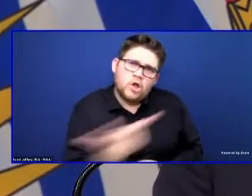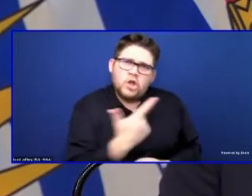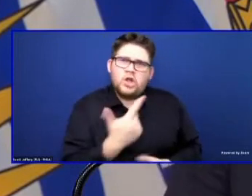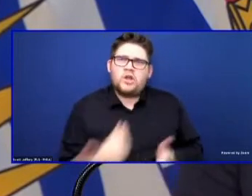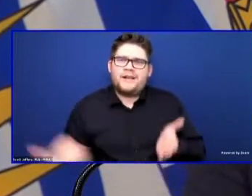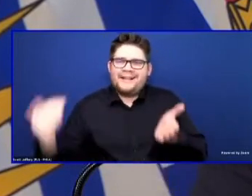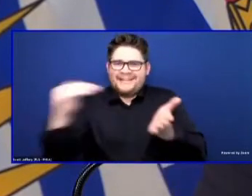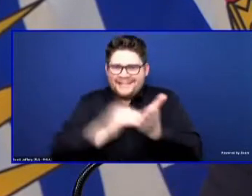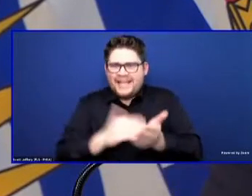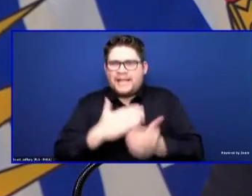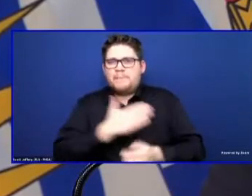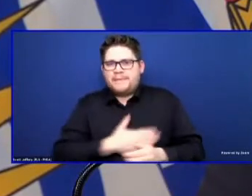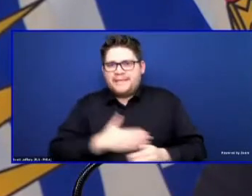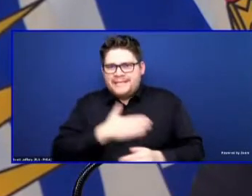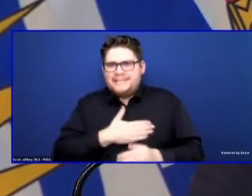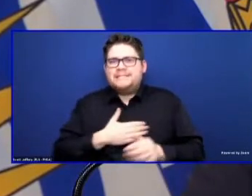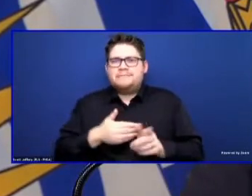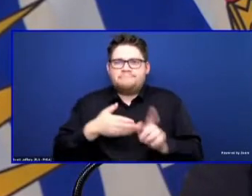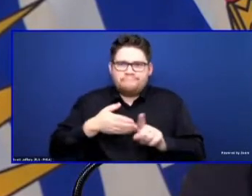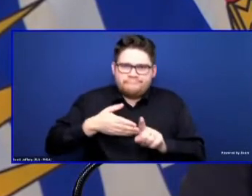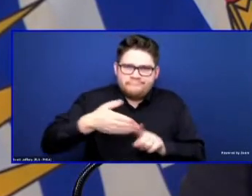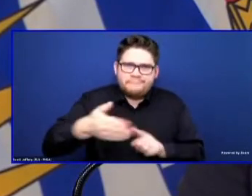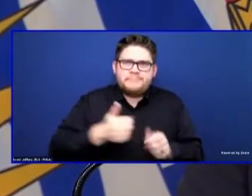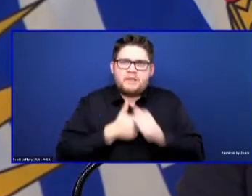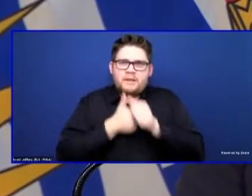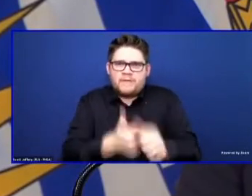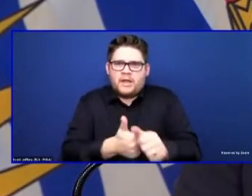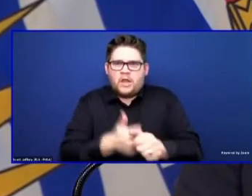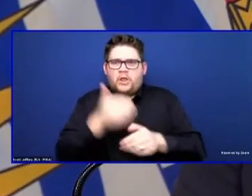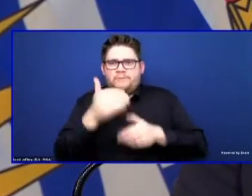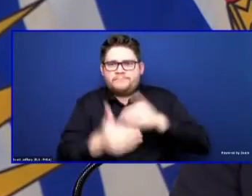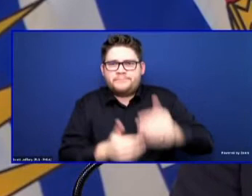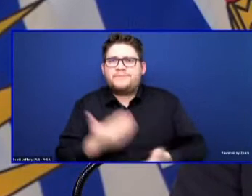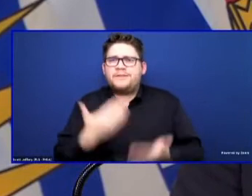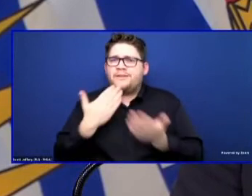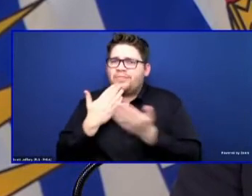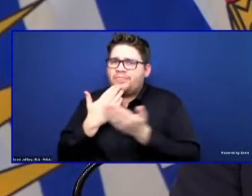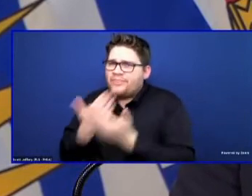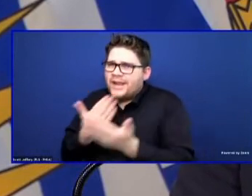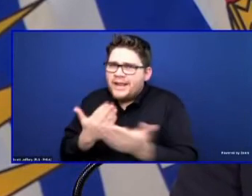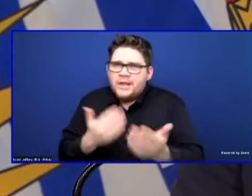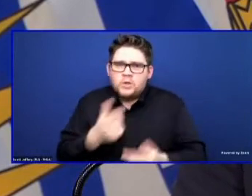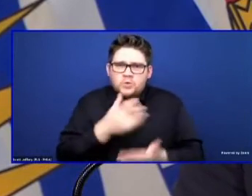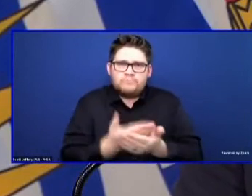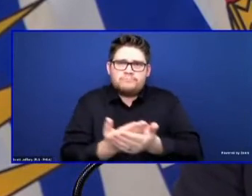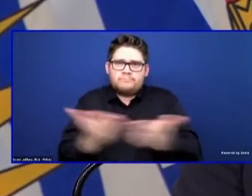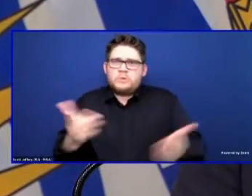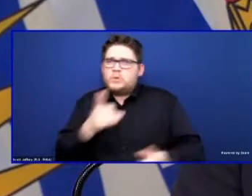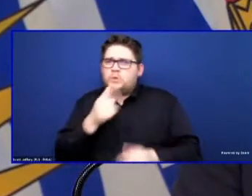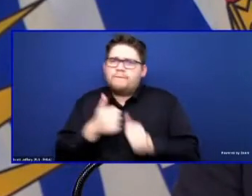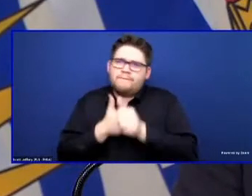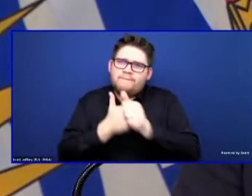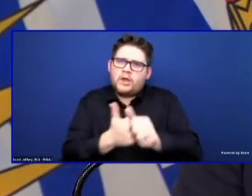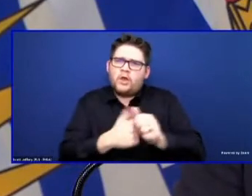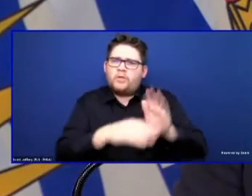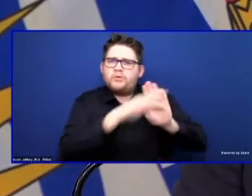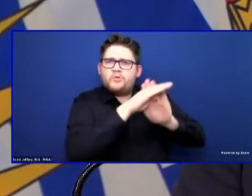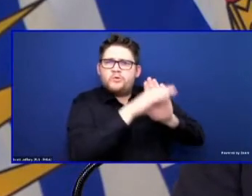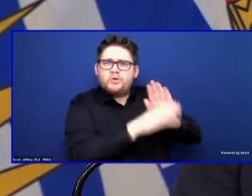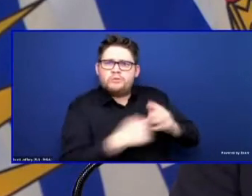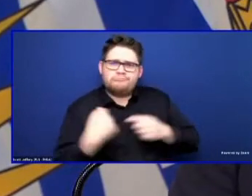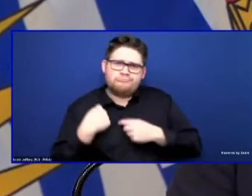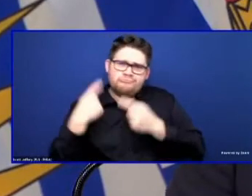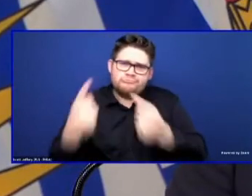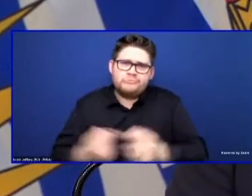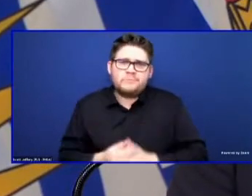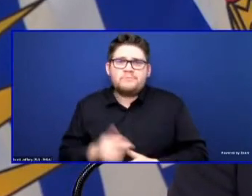thank people who are doing the right thing. But our future path is in our hands now. We know what we need to do. We need to